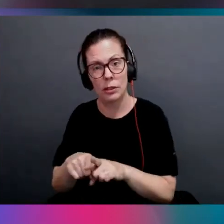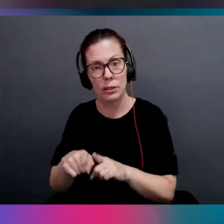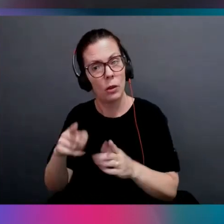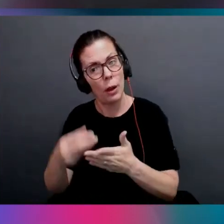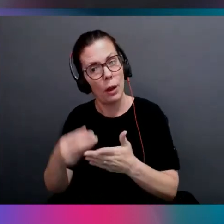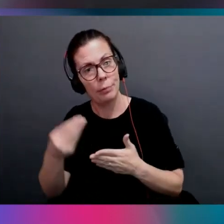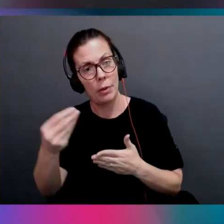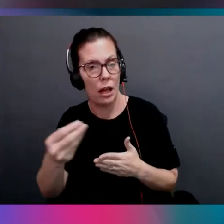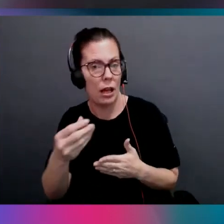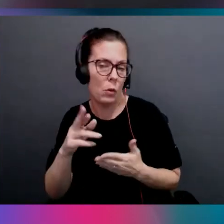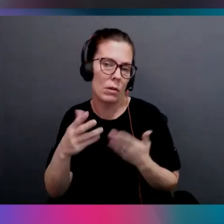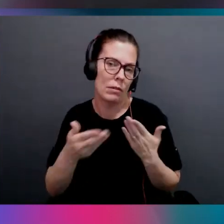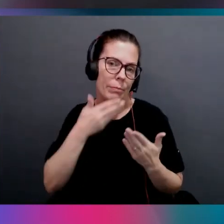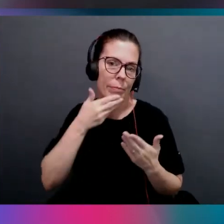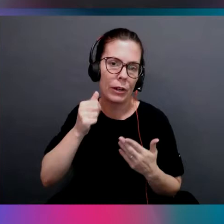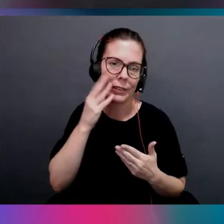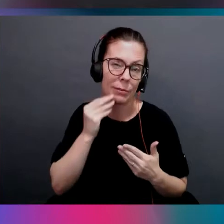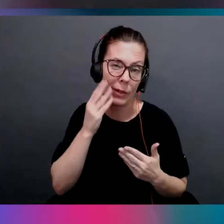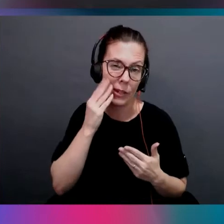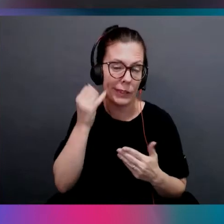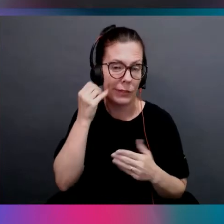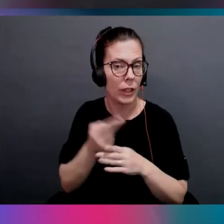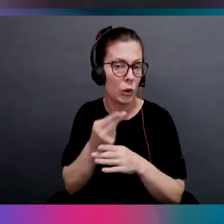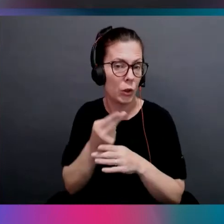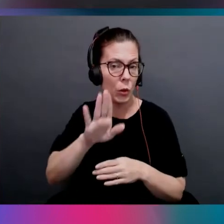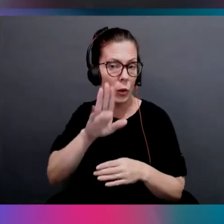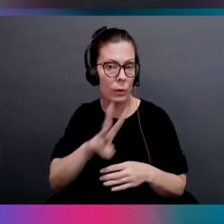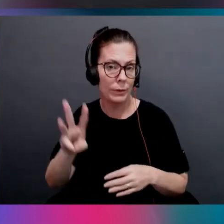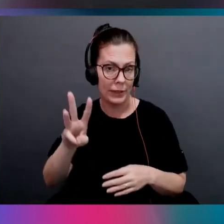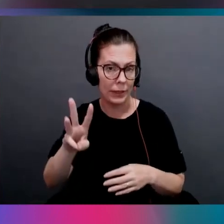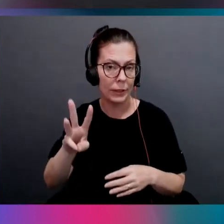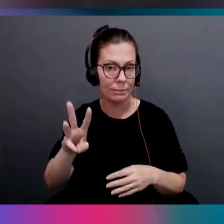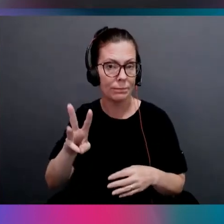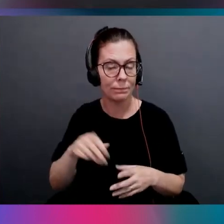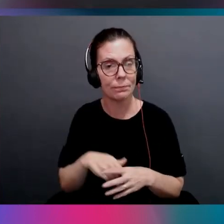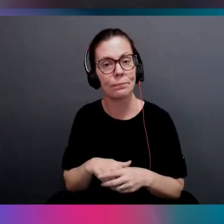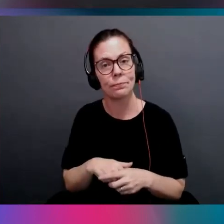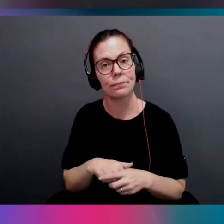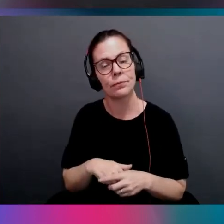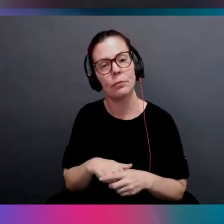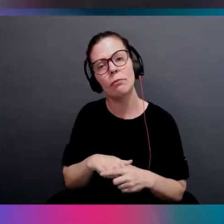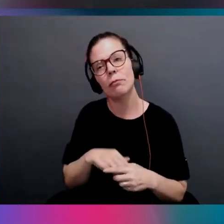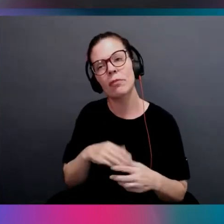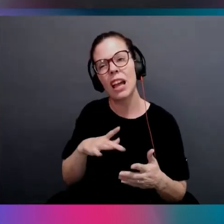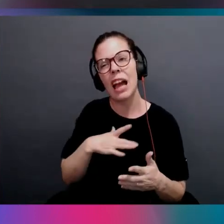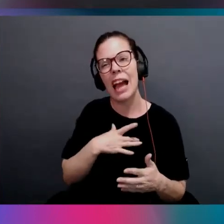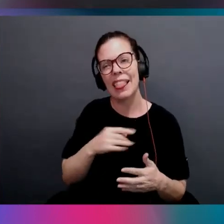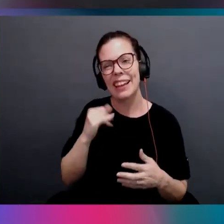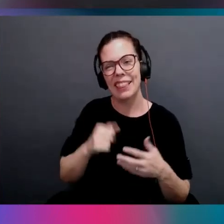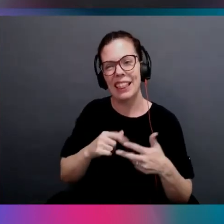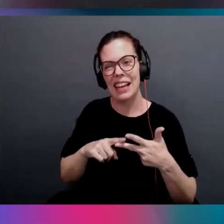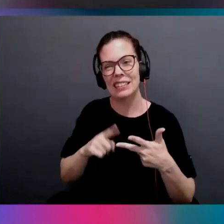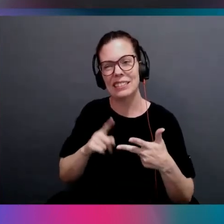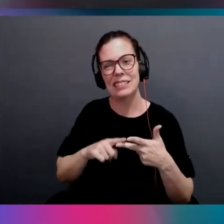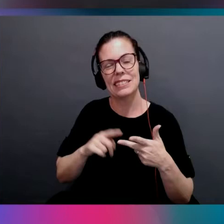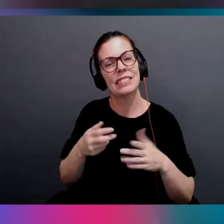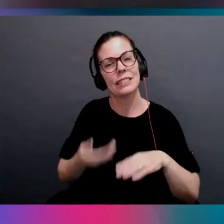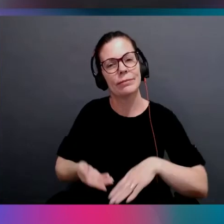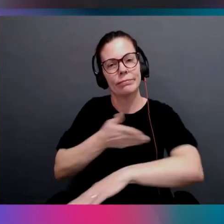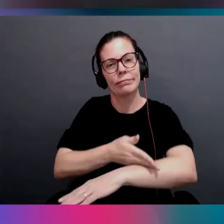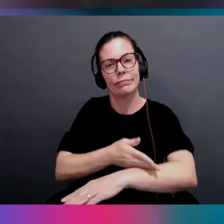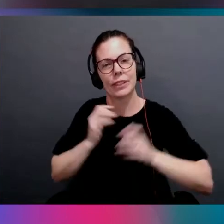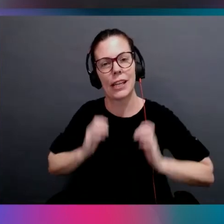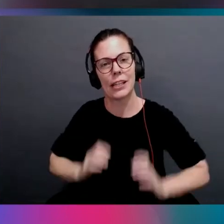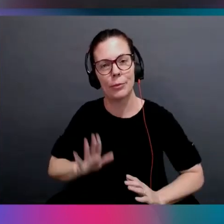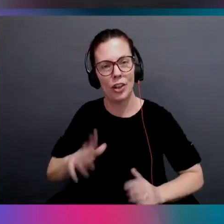have a better experience when they're using your website, all right? So I like the last there, the enhancing customers' lives, right? Because